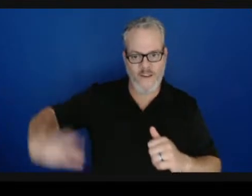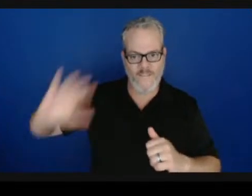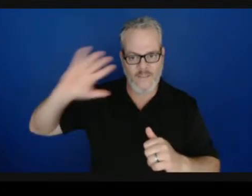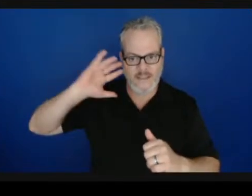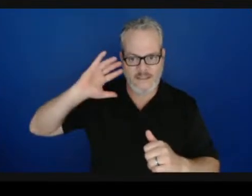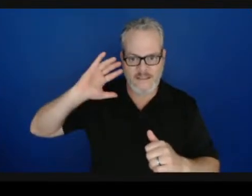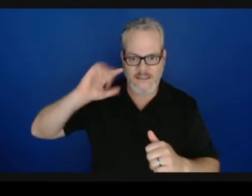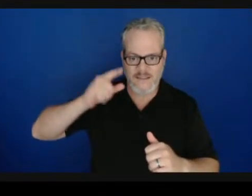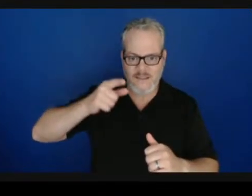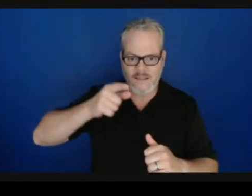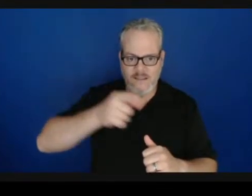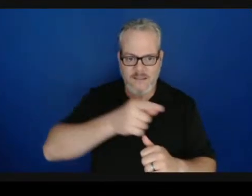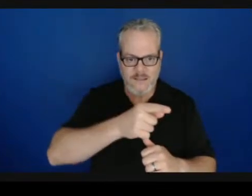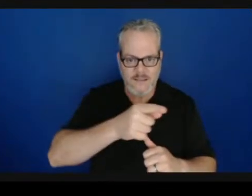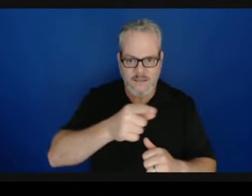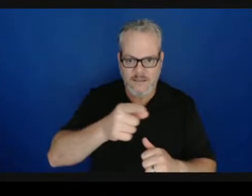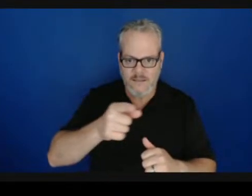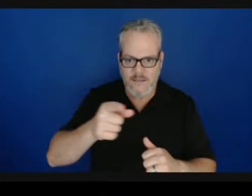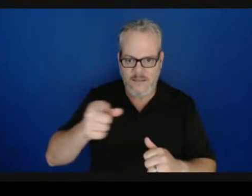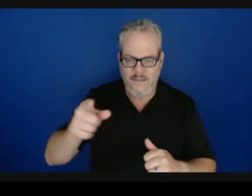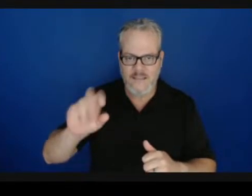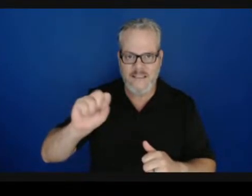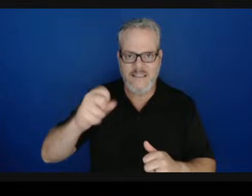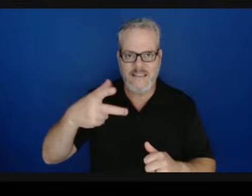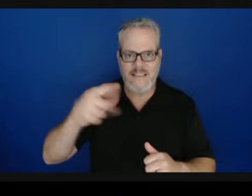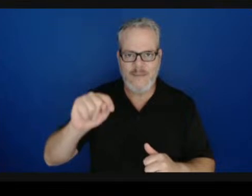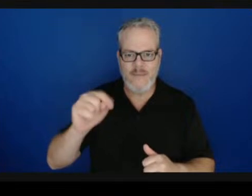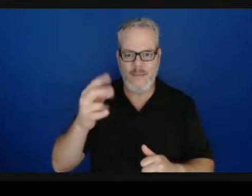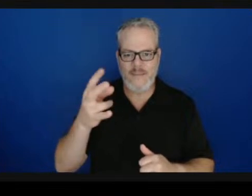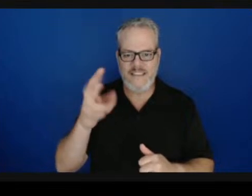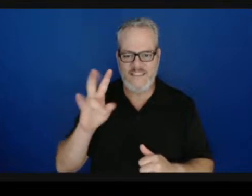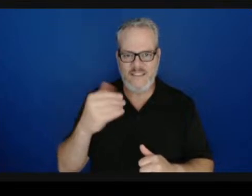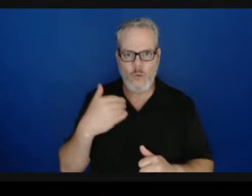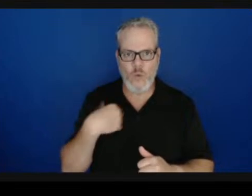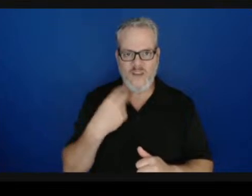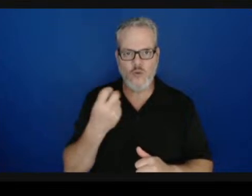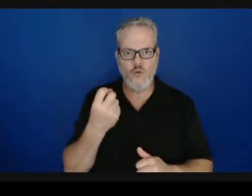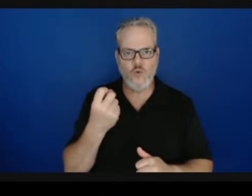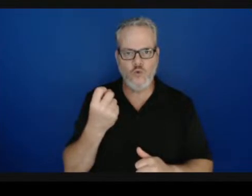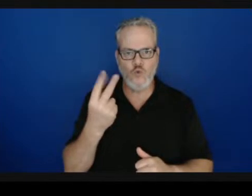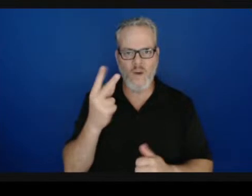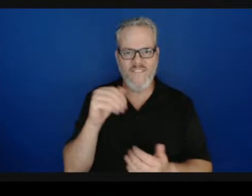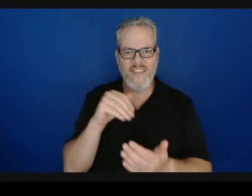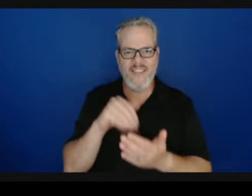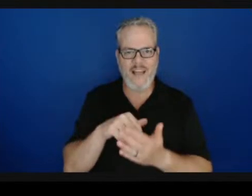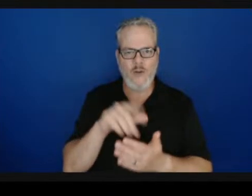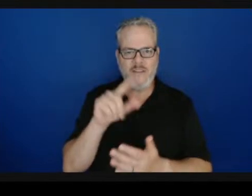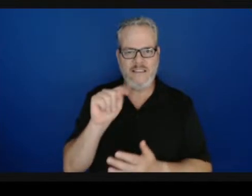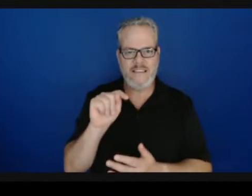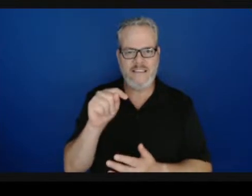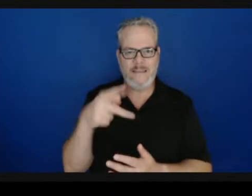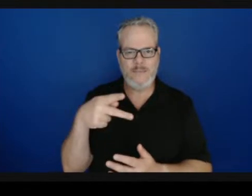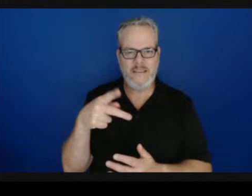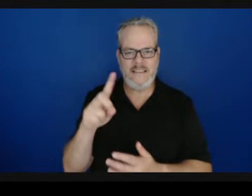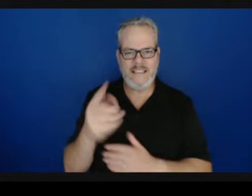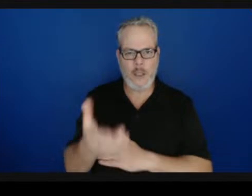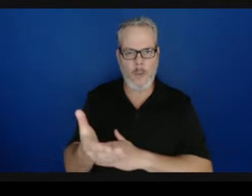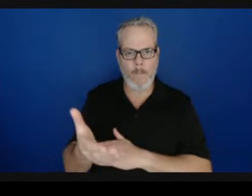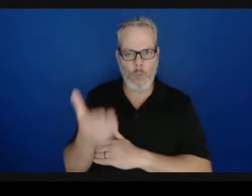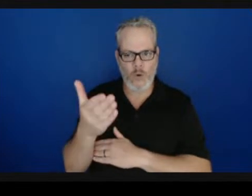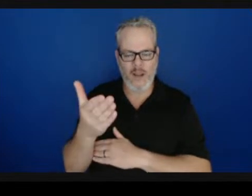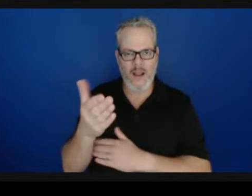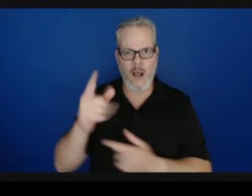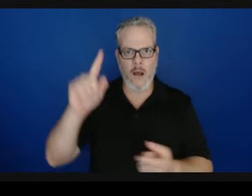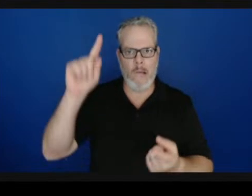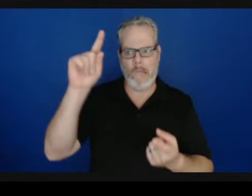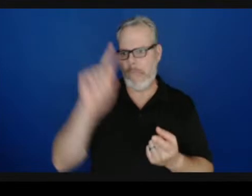here. September 17th, they were 12,000 tons per day in the morning and dropped to 3,700 tons